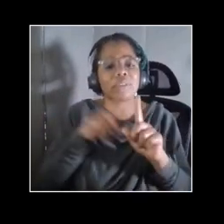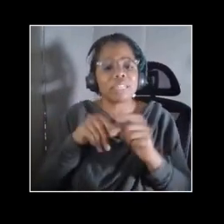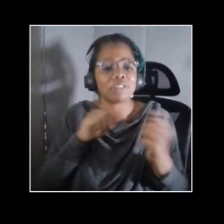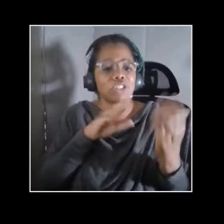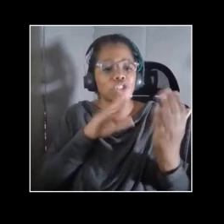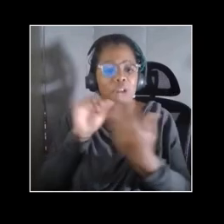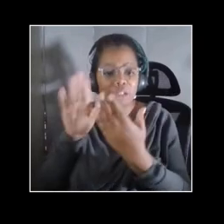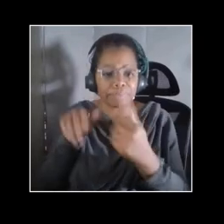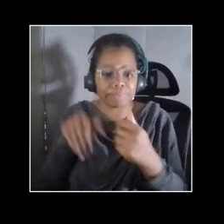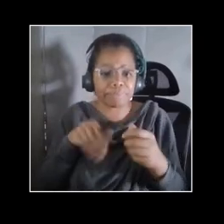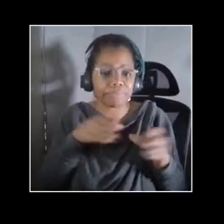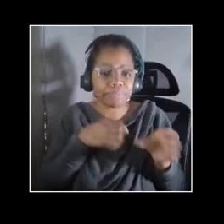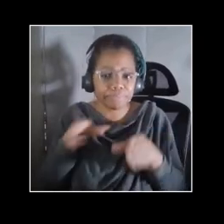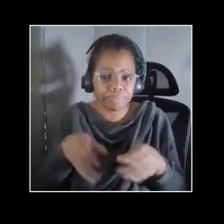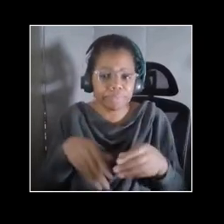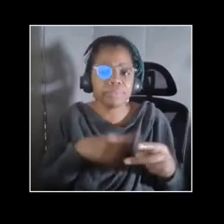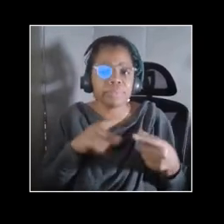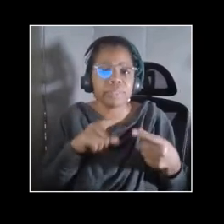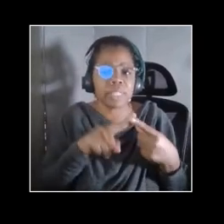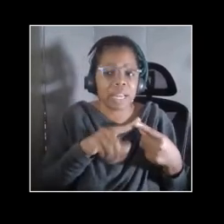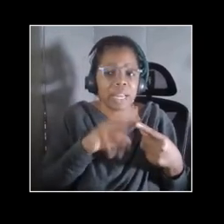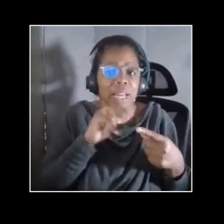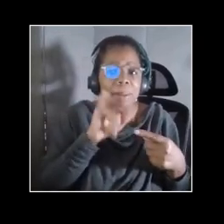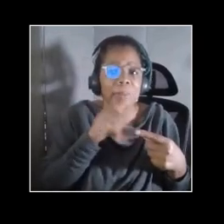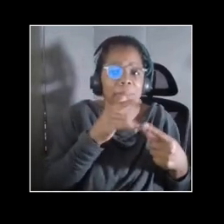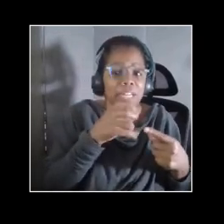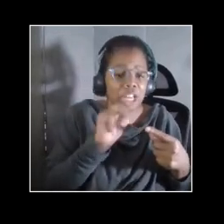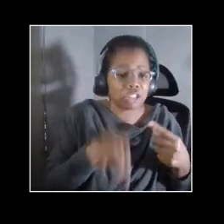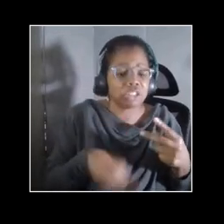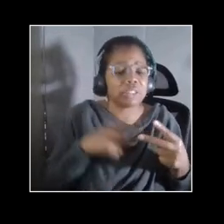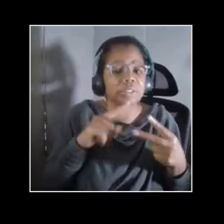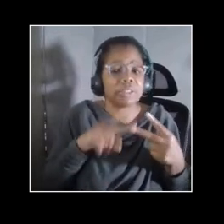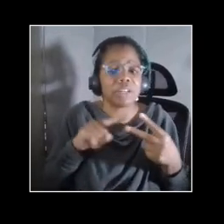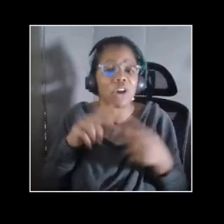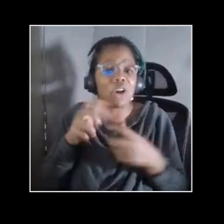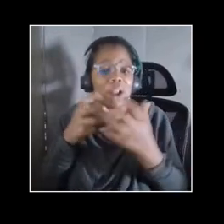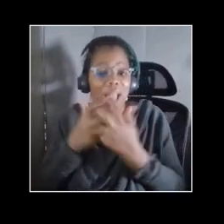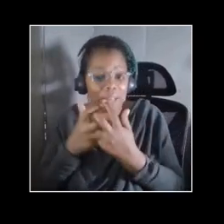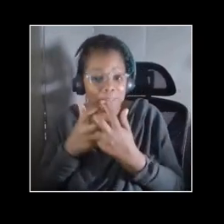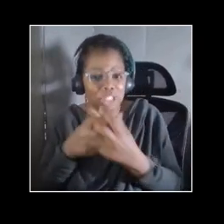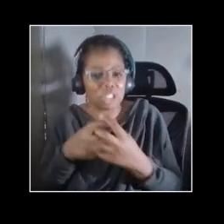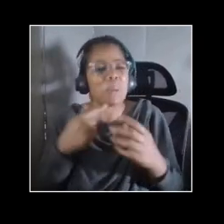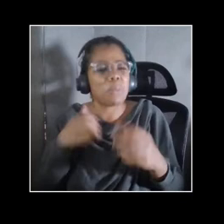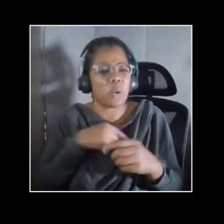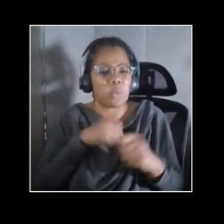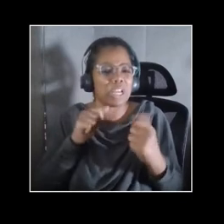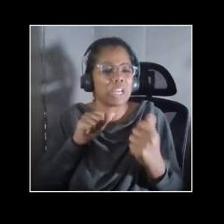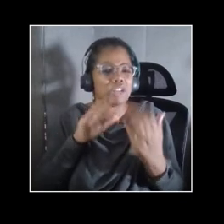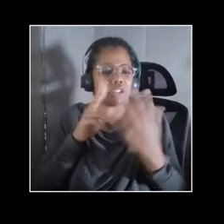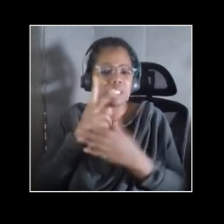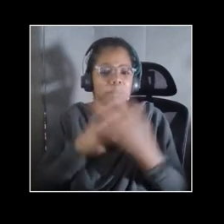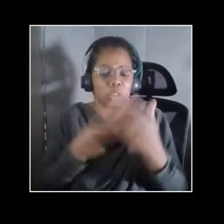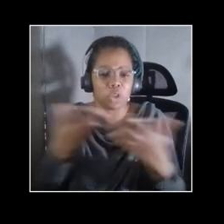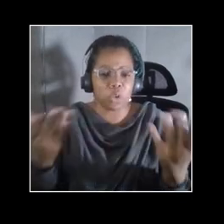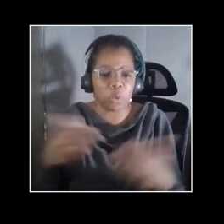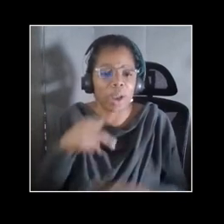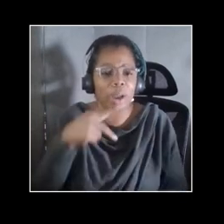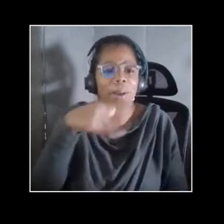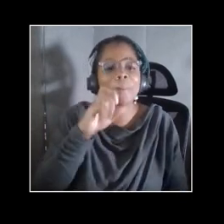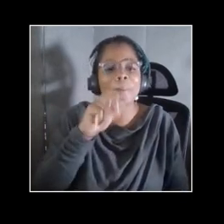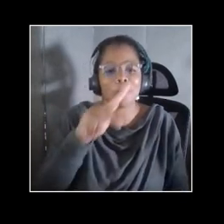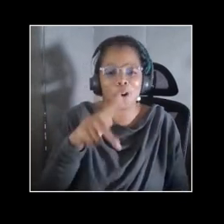mitigation or adaptation, we realize that one really could help address both of those. And that one area is our parks and open